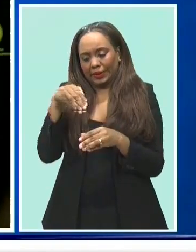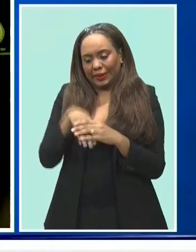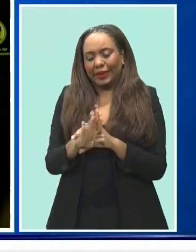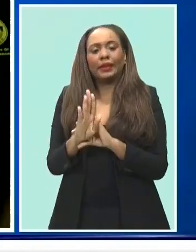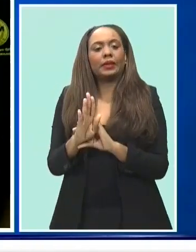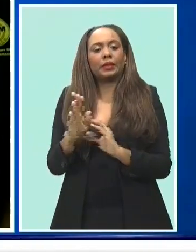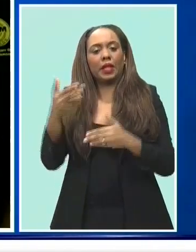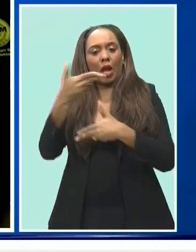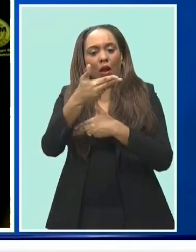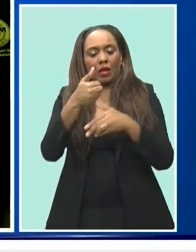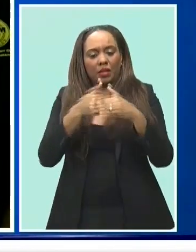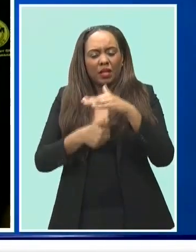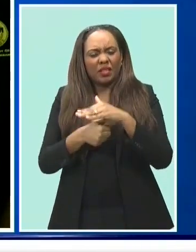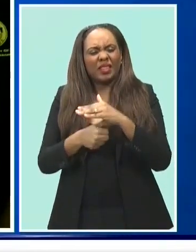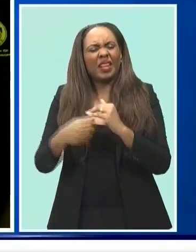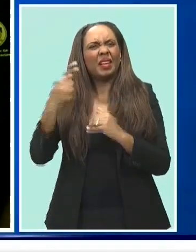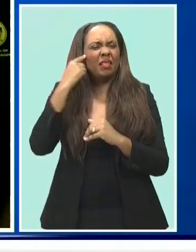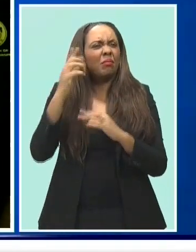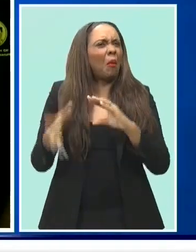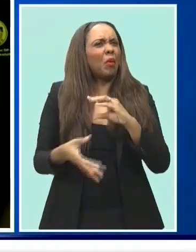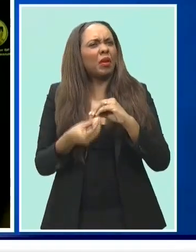the last count, it was 103.